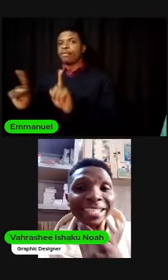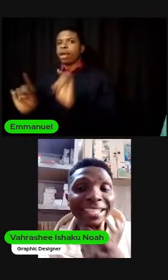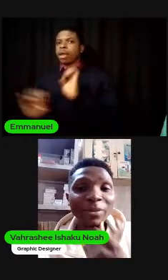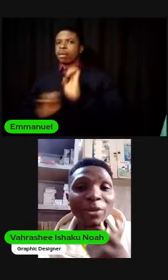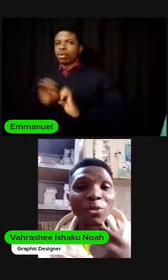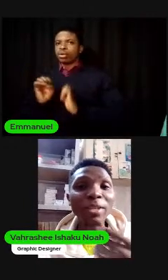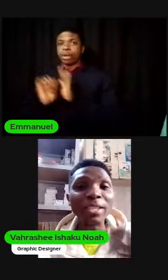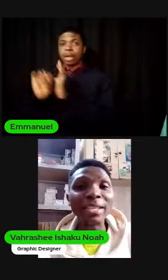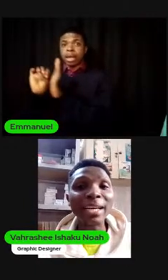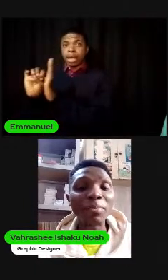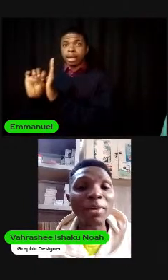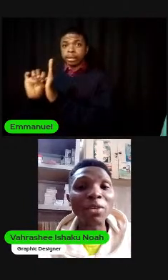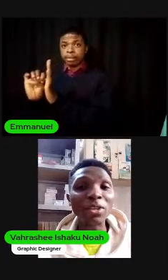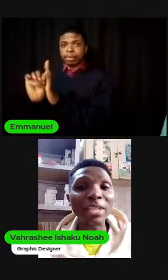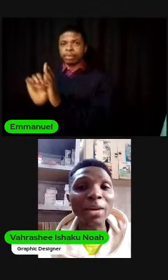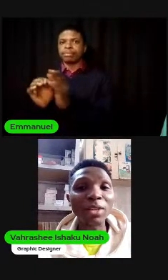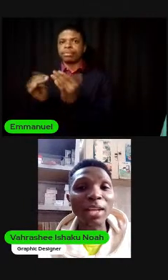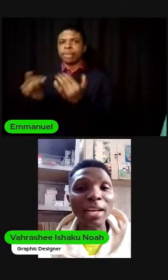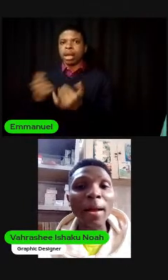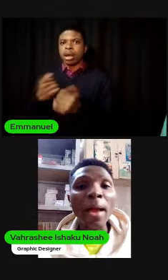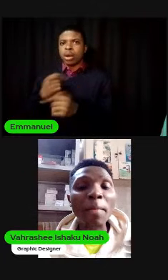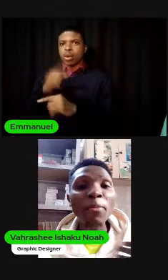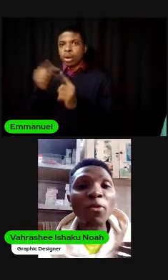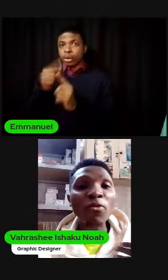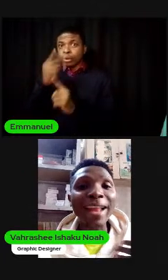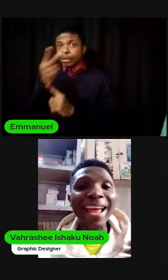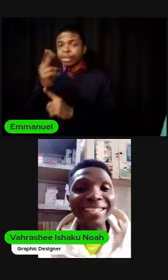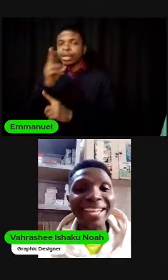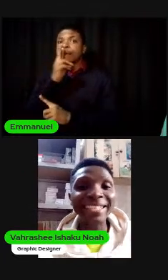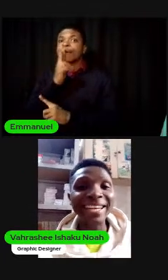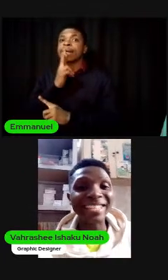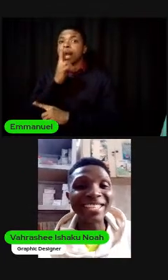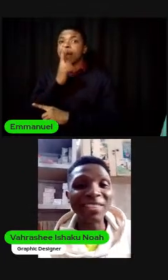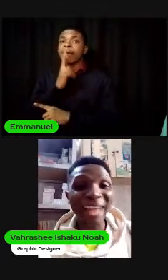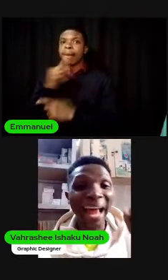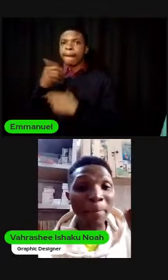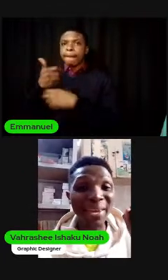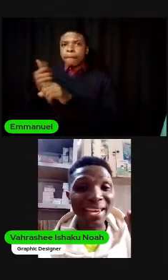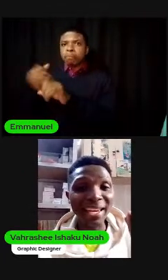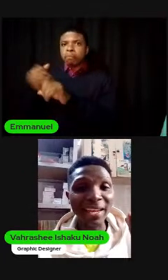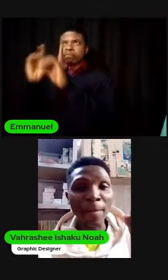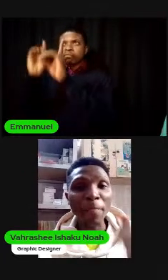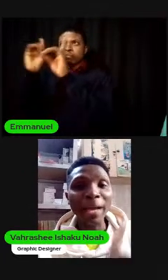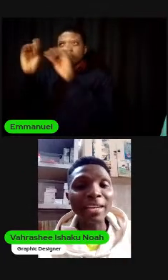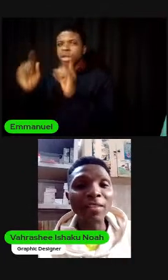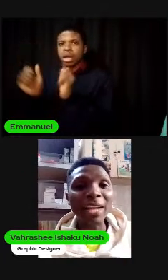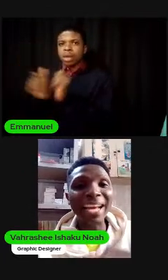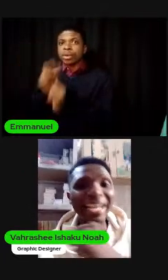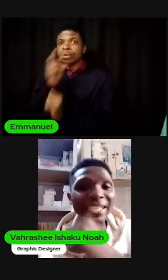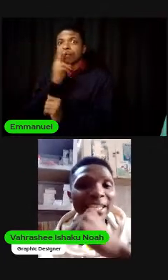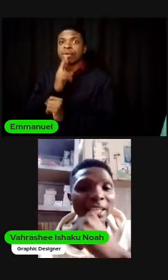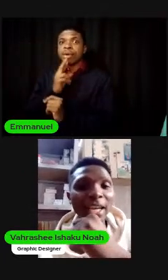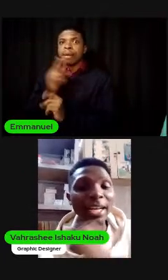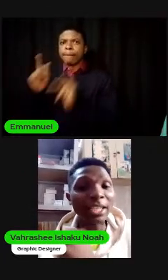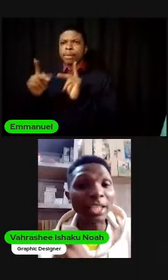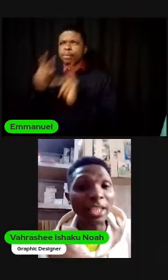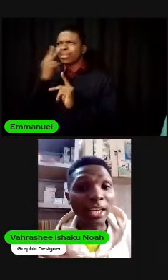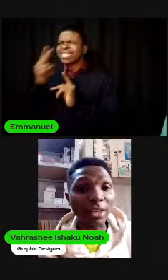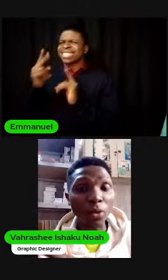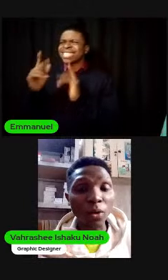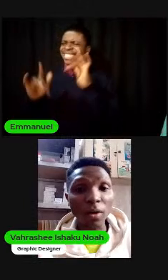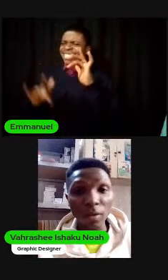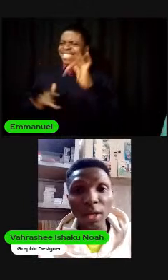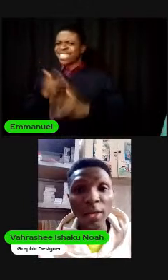say red. When you make your design with red, people feel excited, they feel happy, and they feel